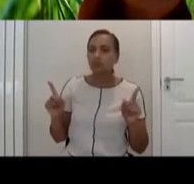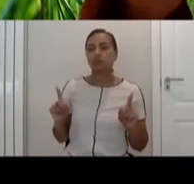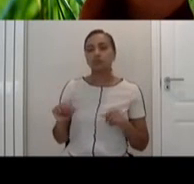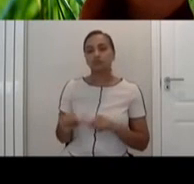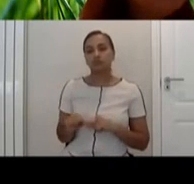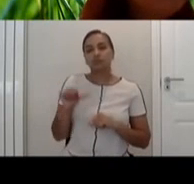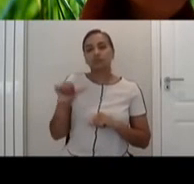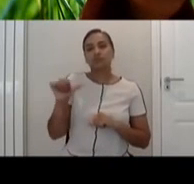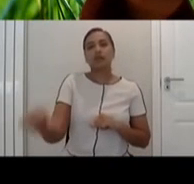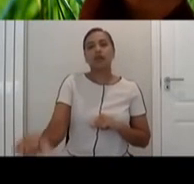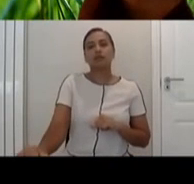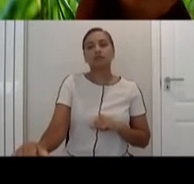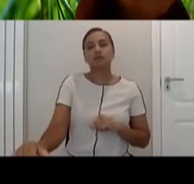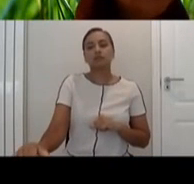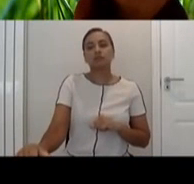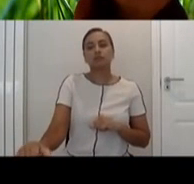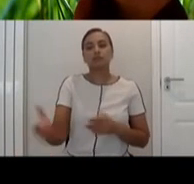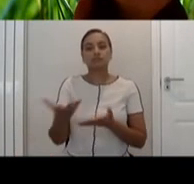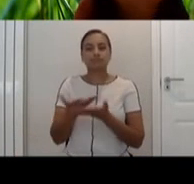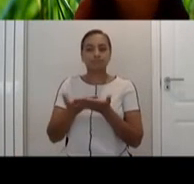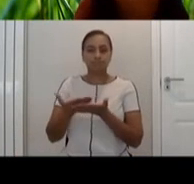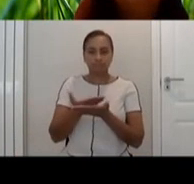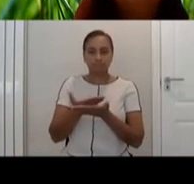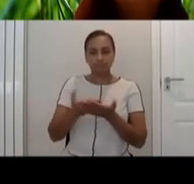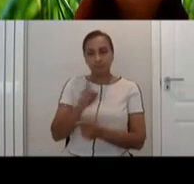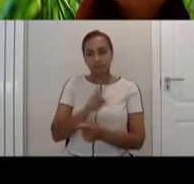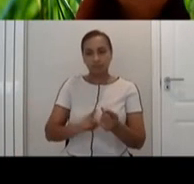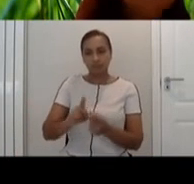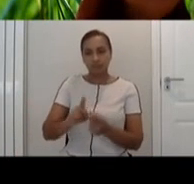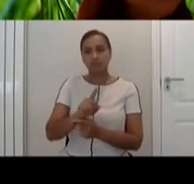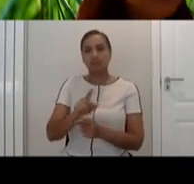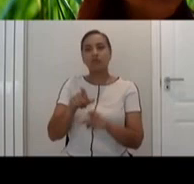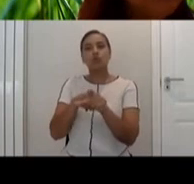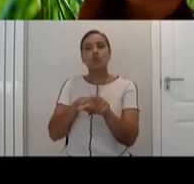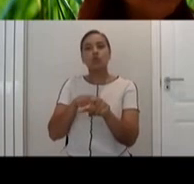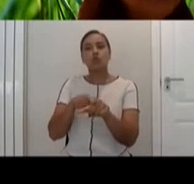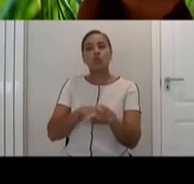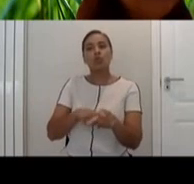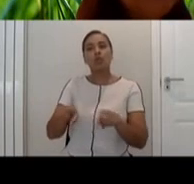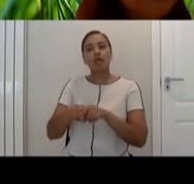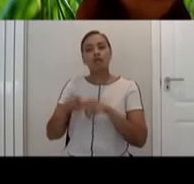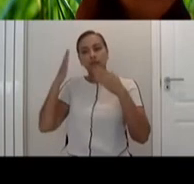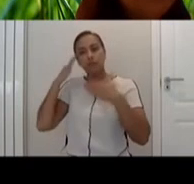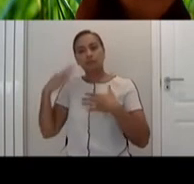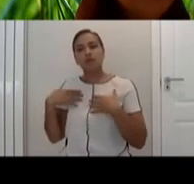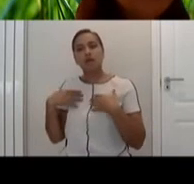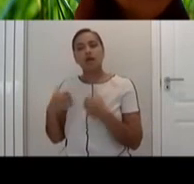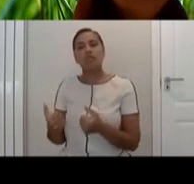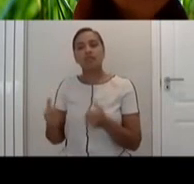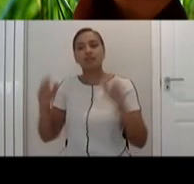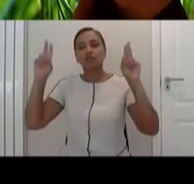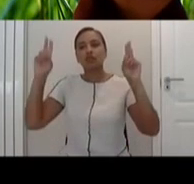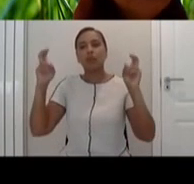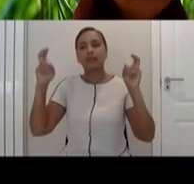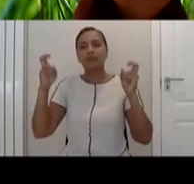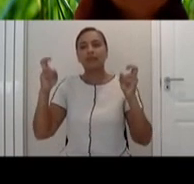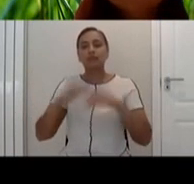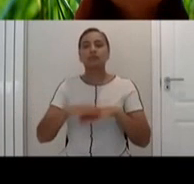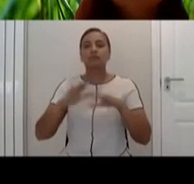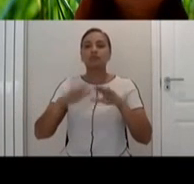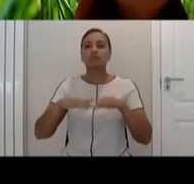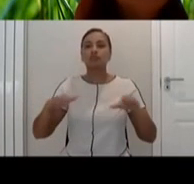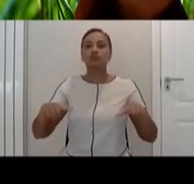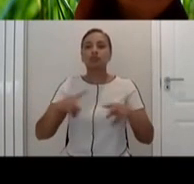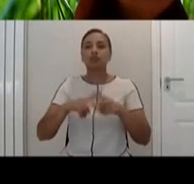next discussion and meeting around young people and their mental health. So we've got the children and